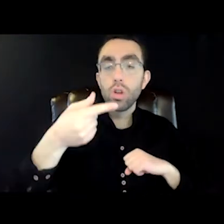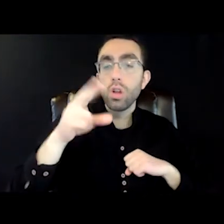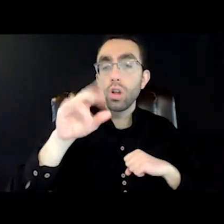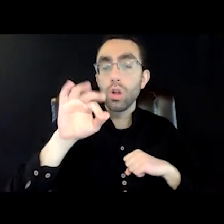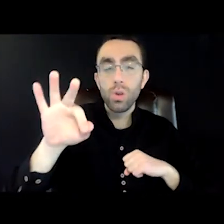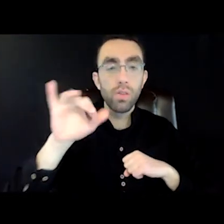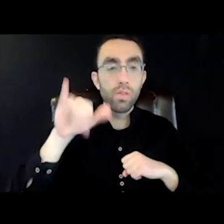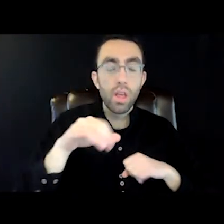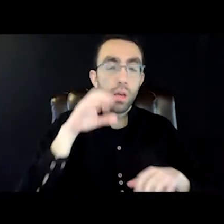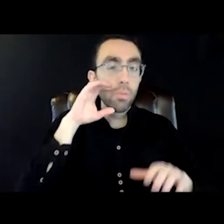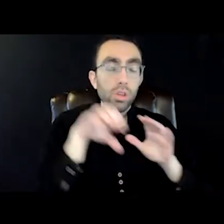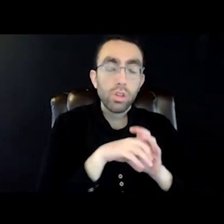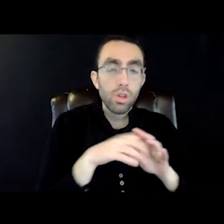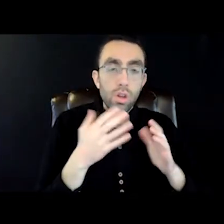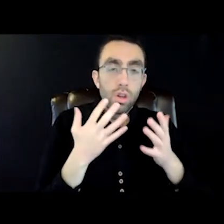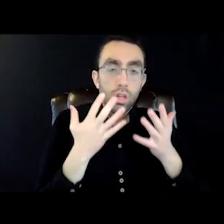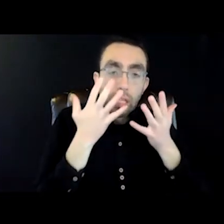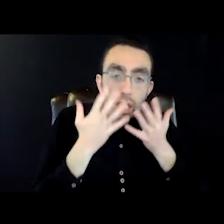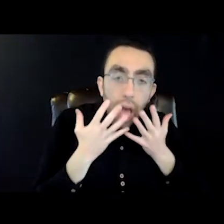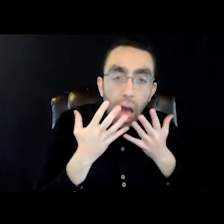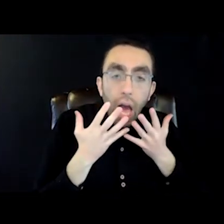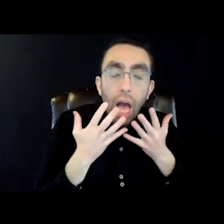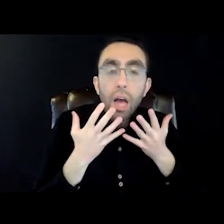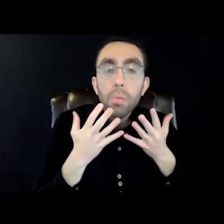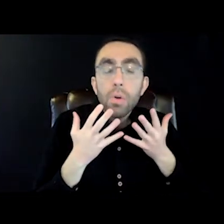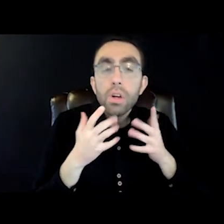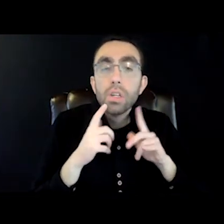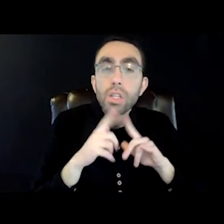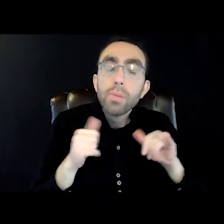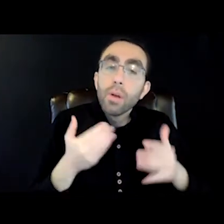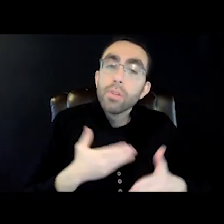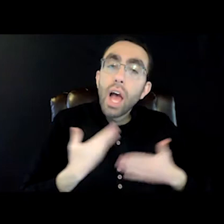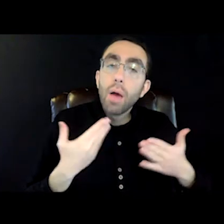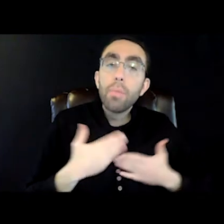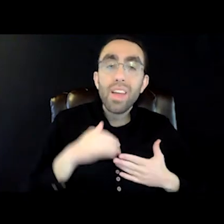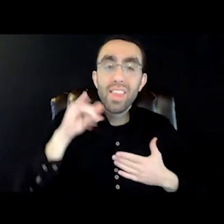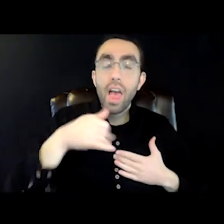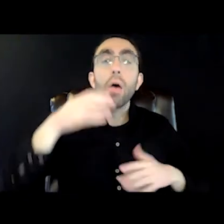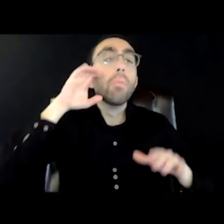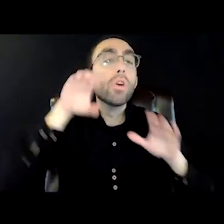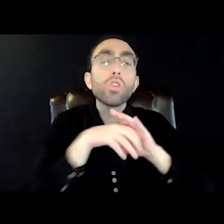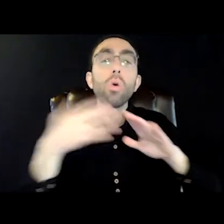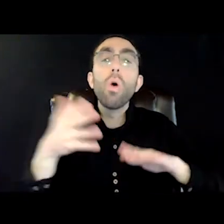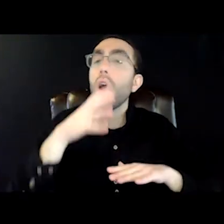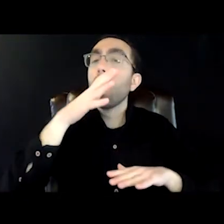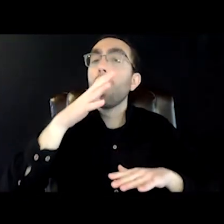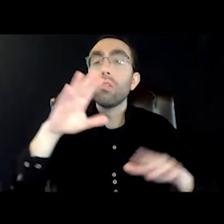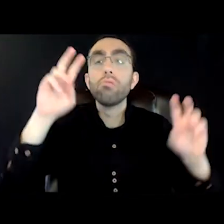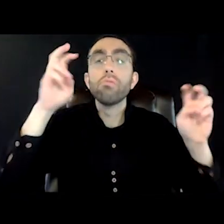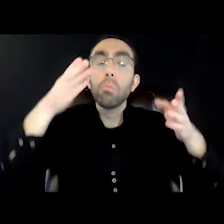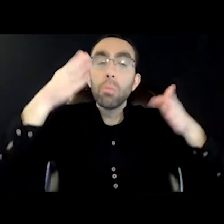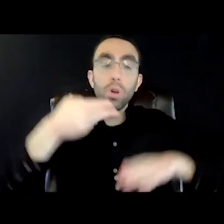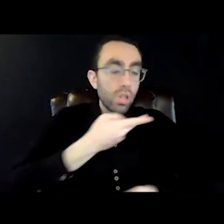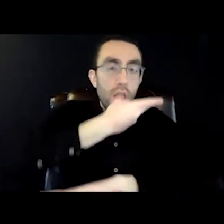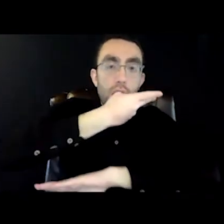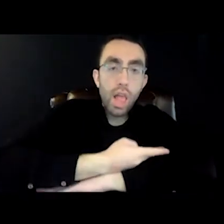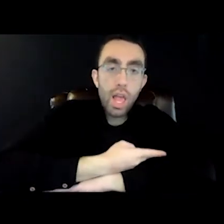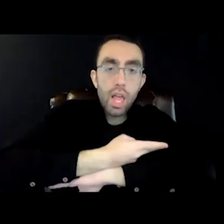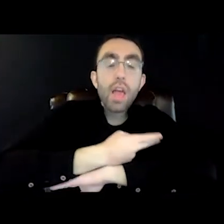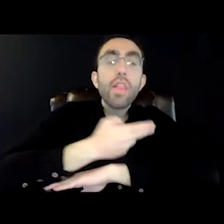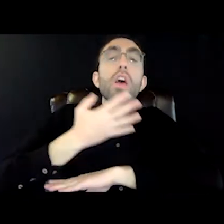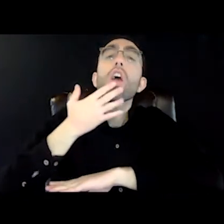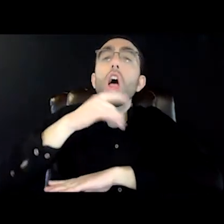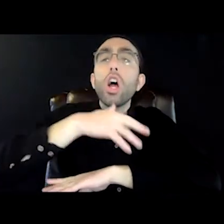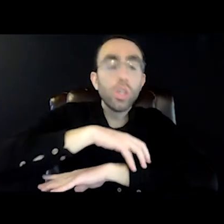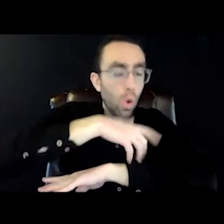ways sad, but also joyful. And I think remembering that in our grieving, something beautiful can emerge is